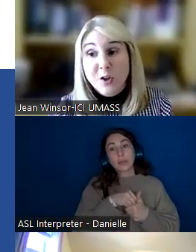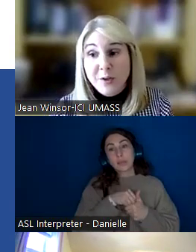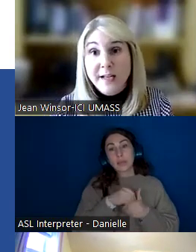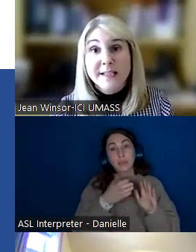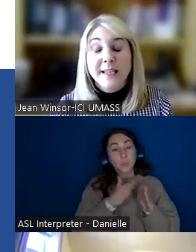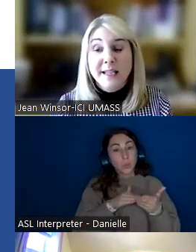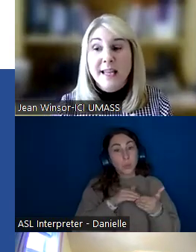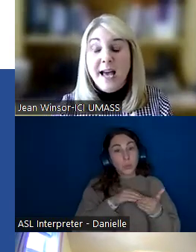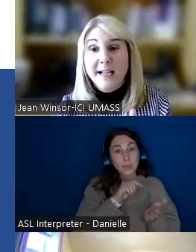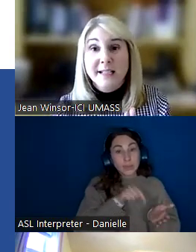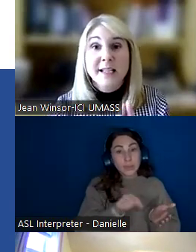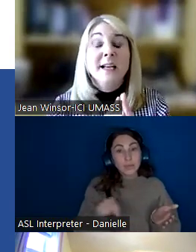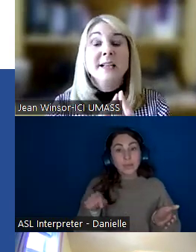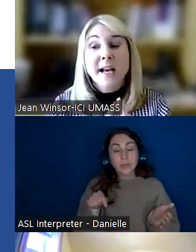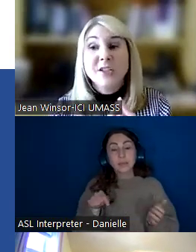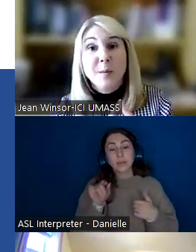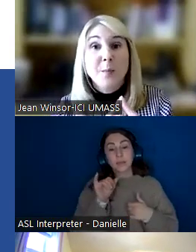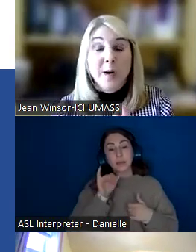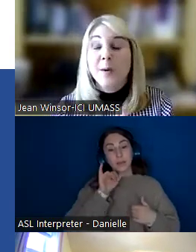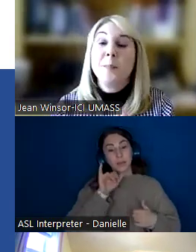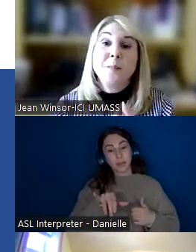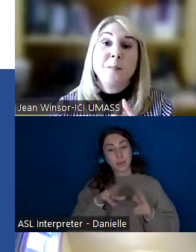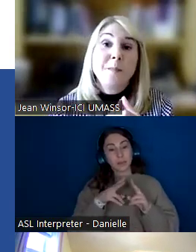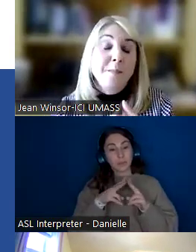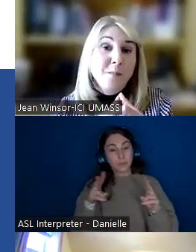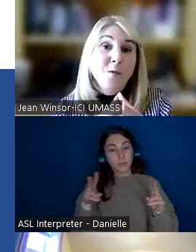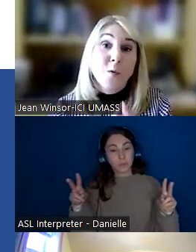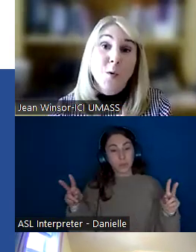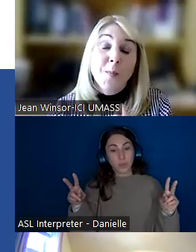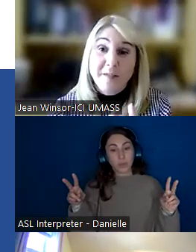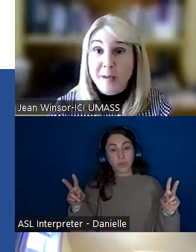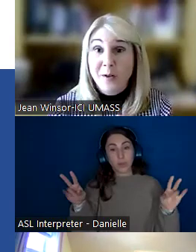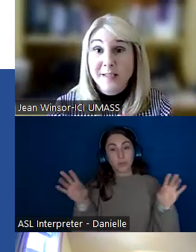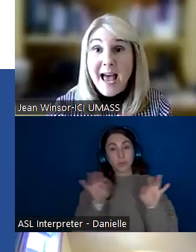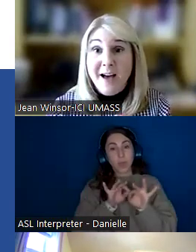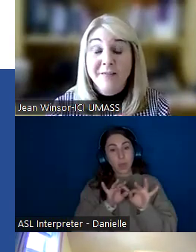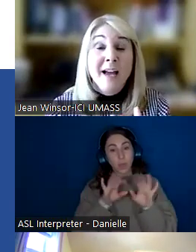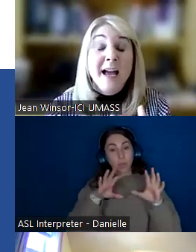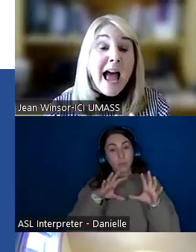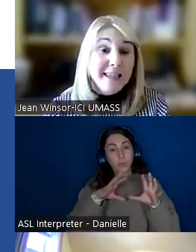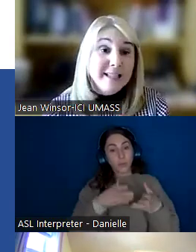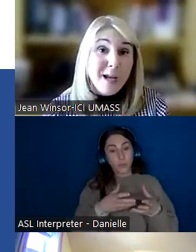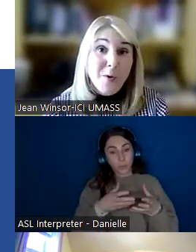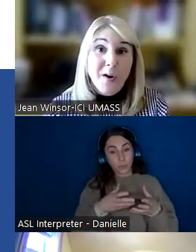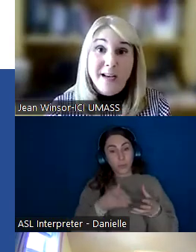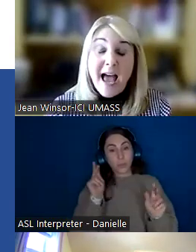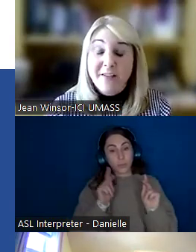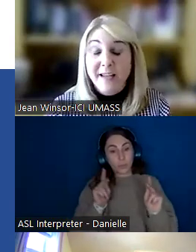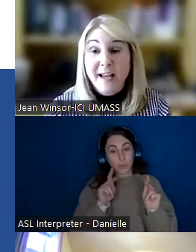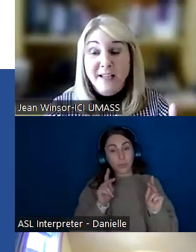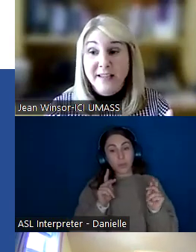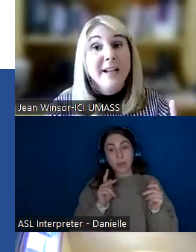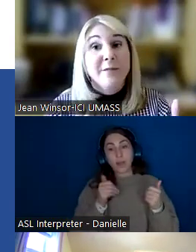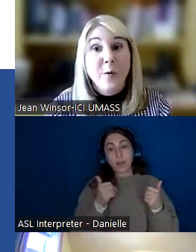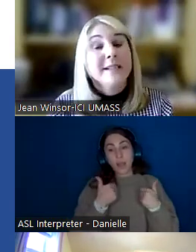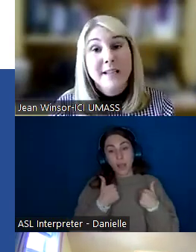in your communities. I think that is such an important group of people to have at the table and having